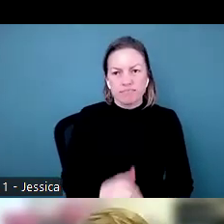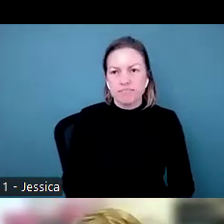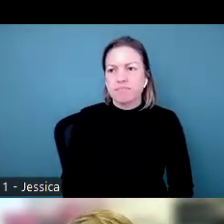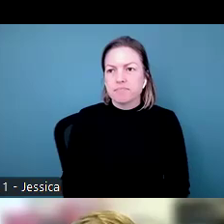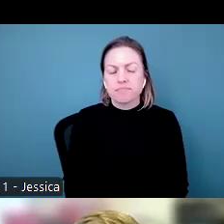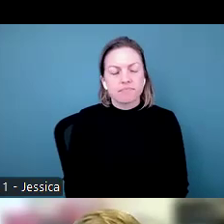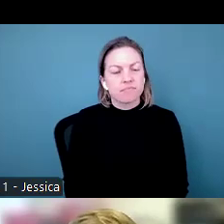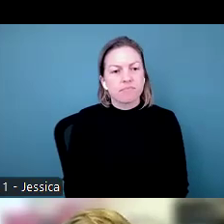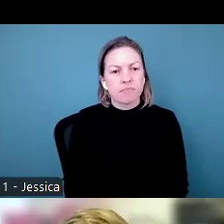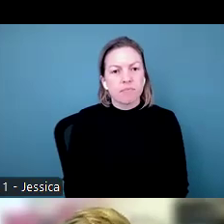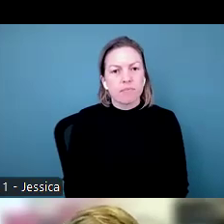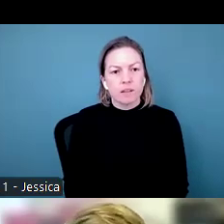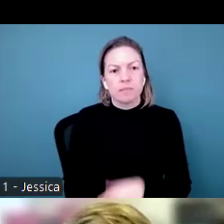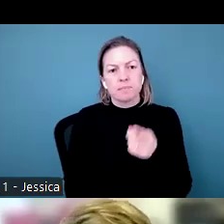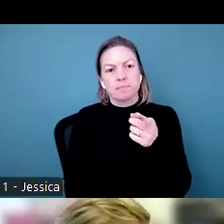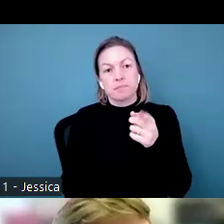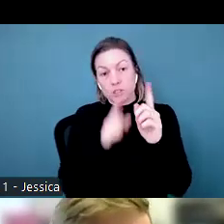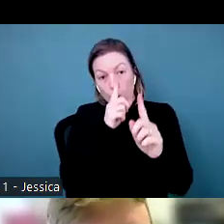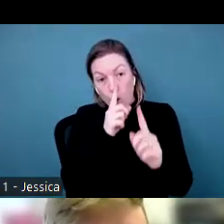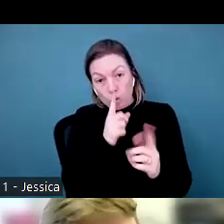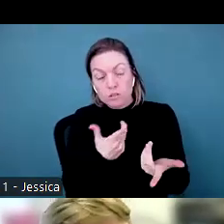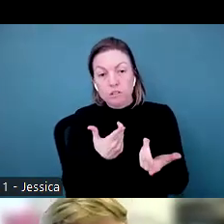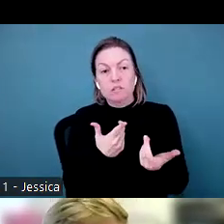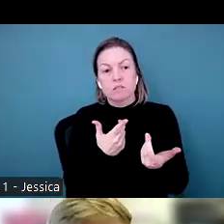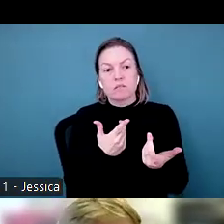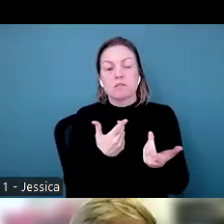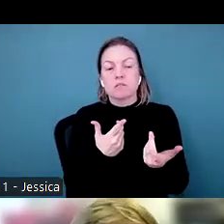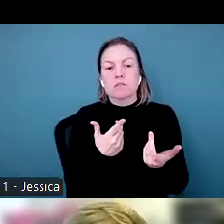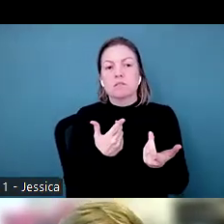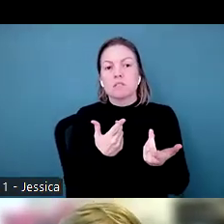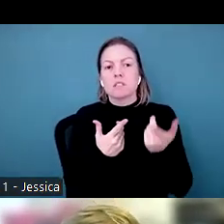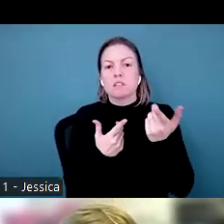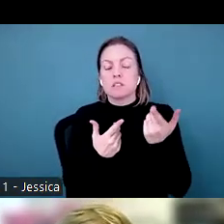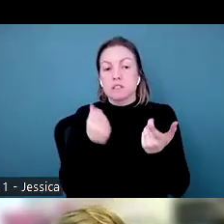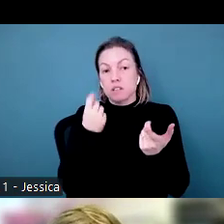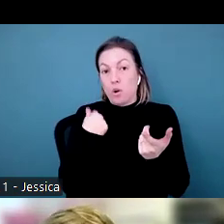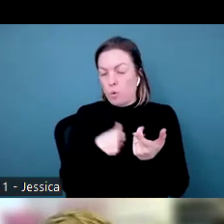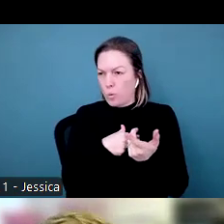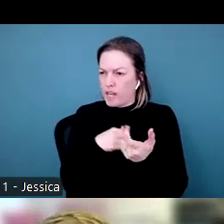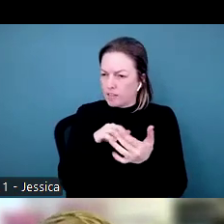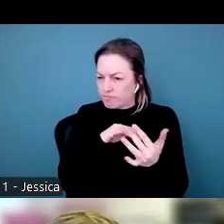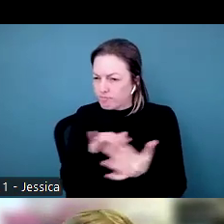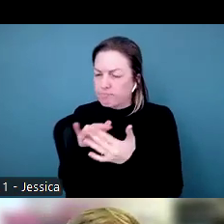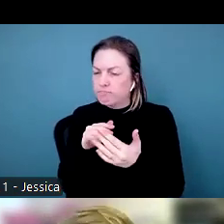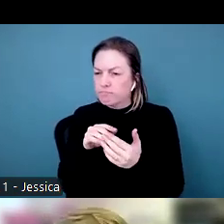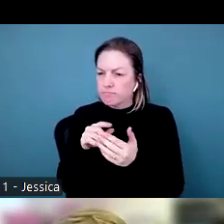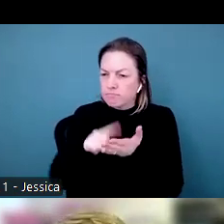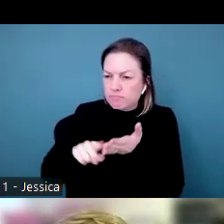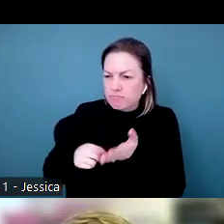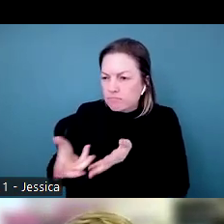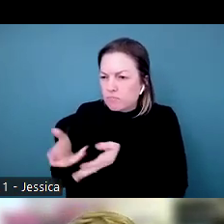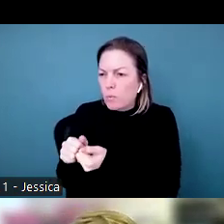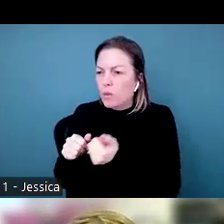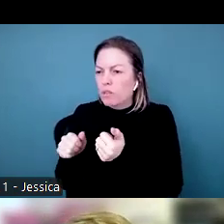So the goals and specific objectives after learning more from our caregivers that we surveyed was develop a program that covers this